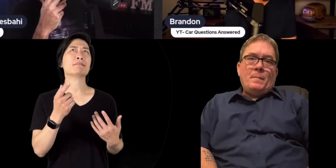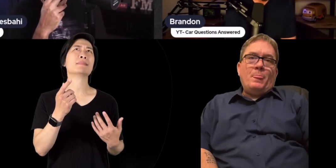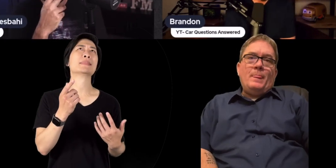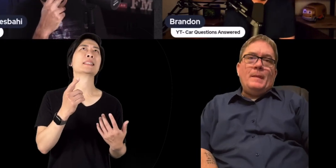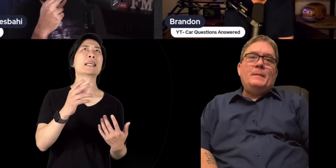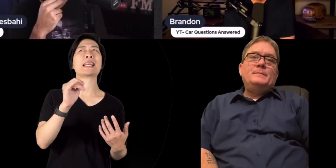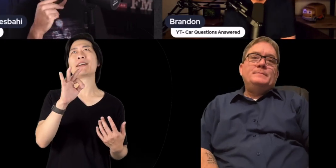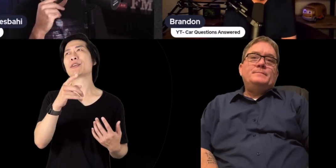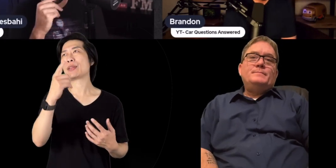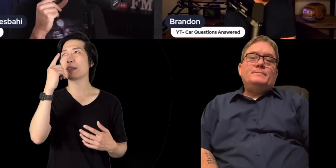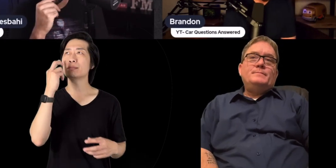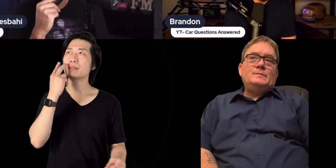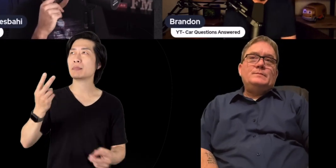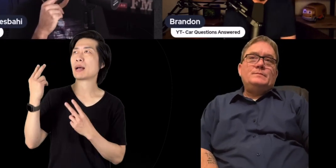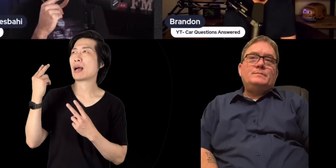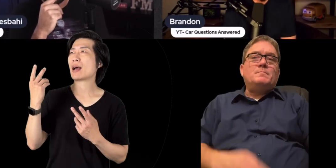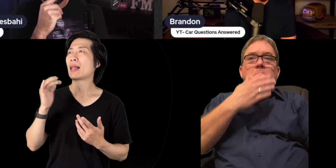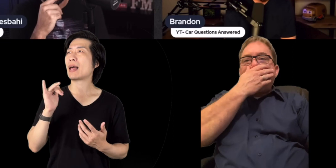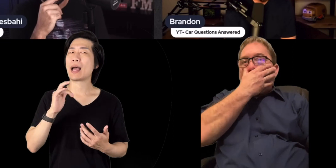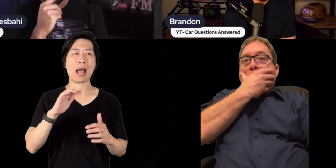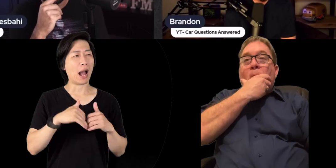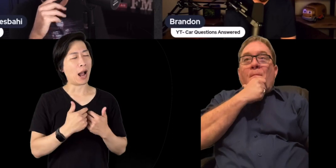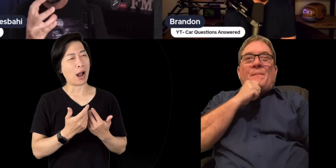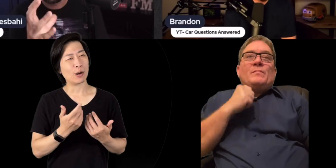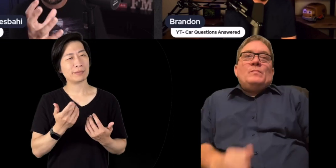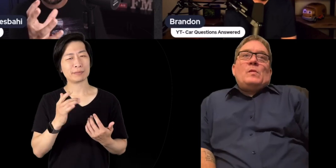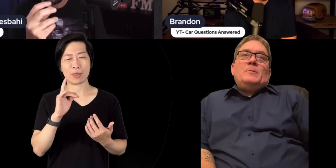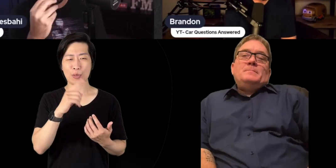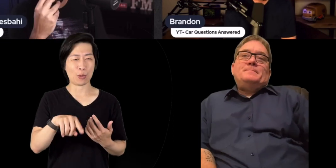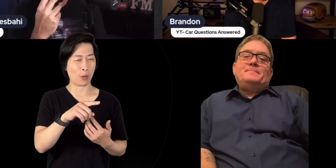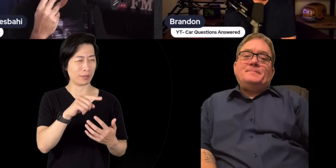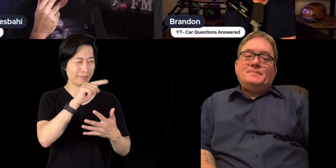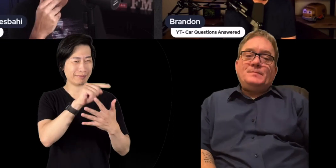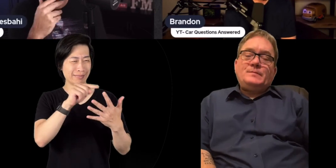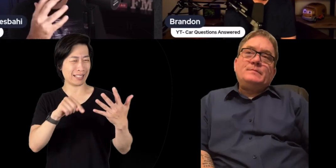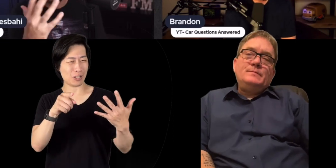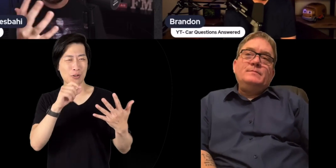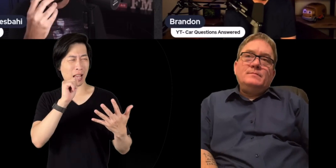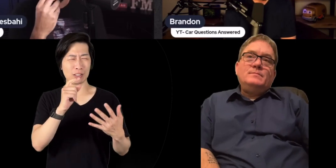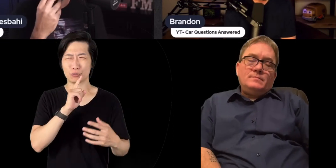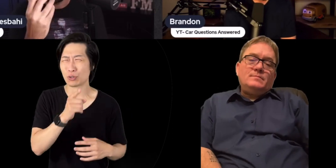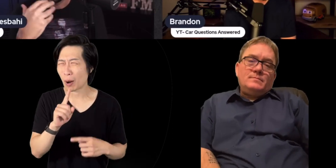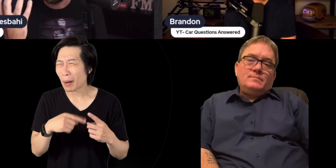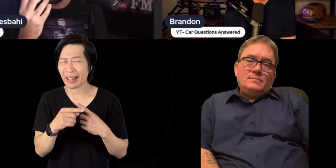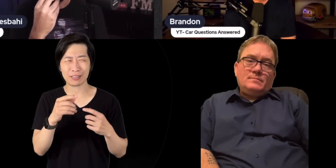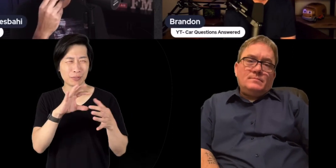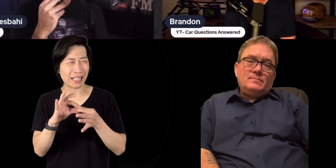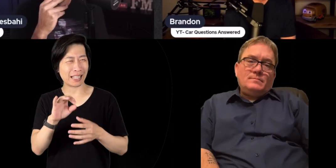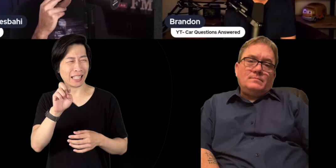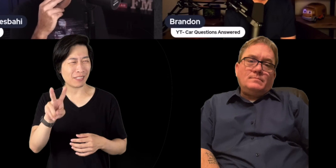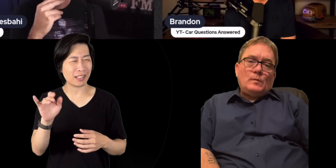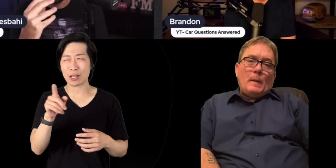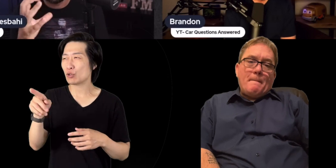kind of look, if you think back to sort of how you those things that you weren't sure about, or maybe the people that you talk to, the people that that